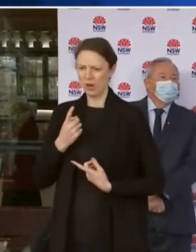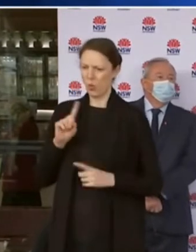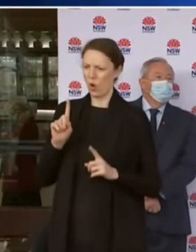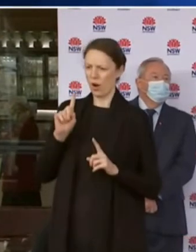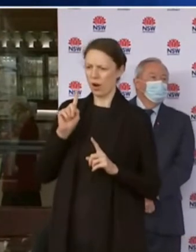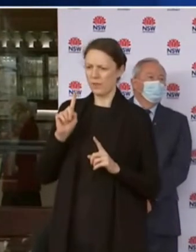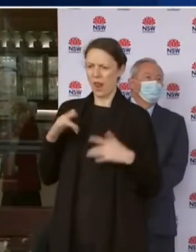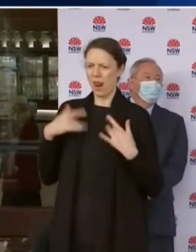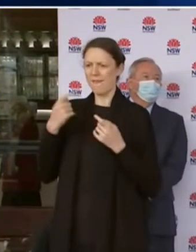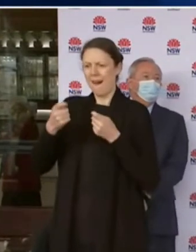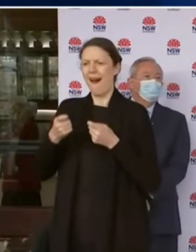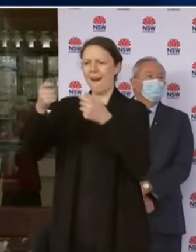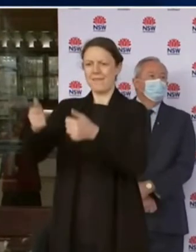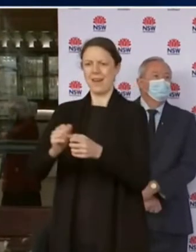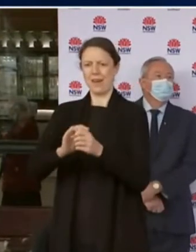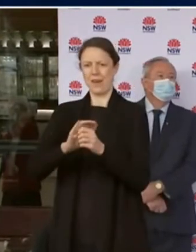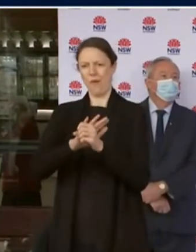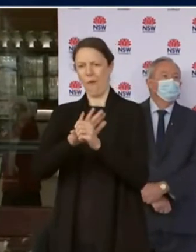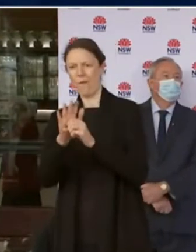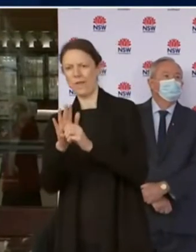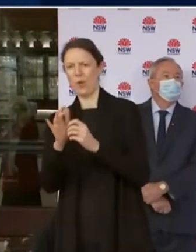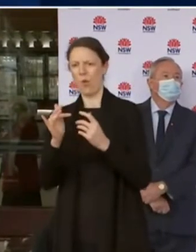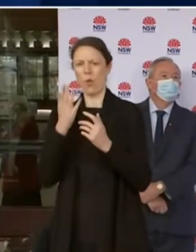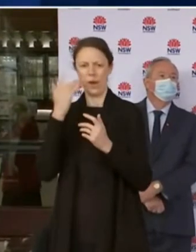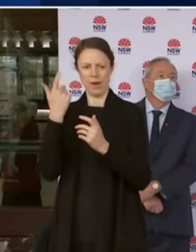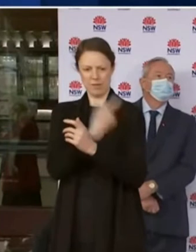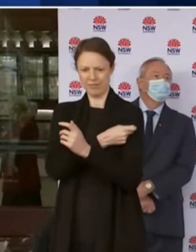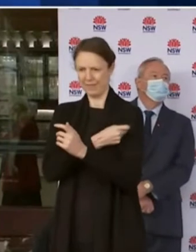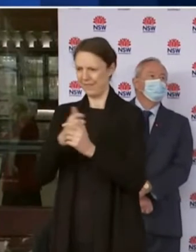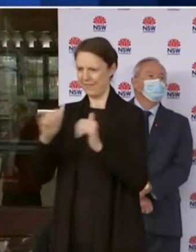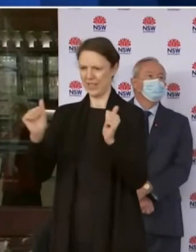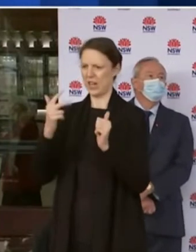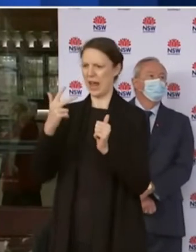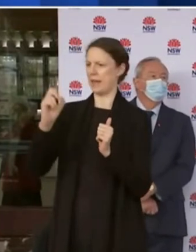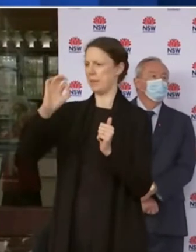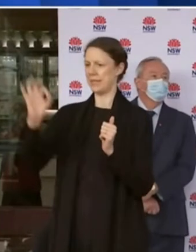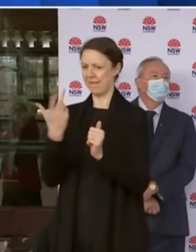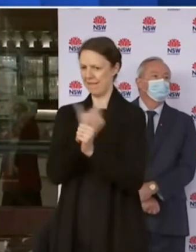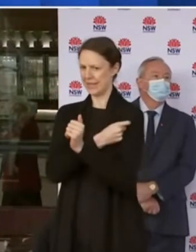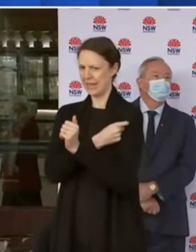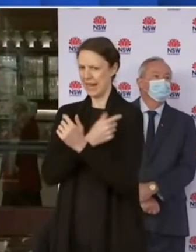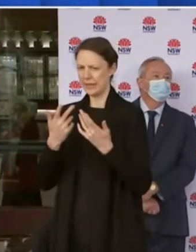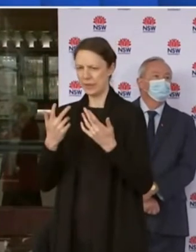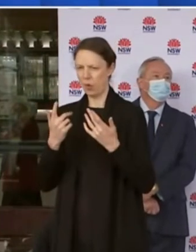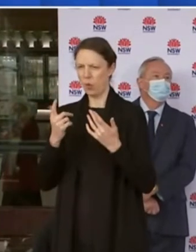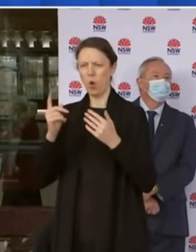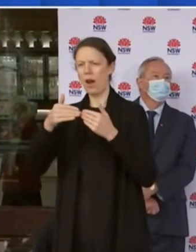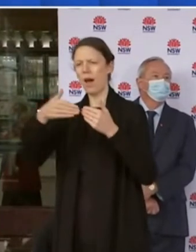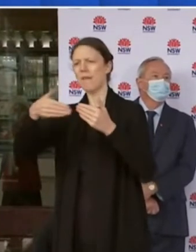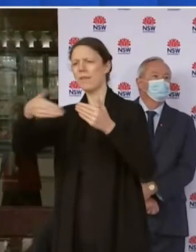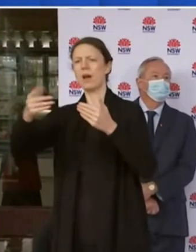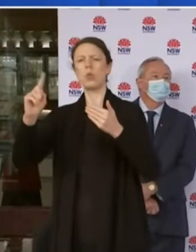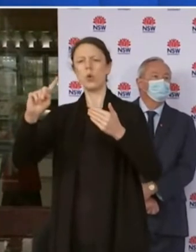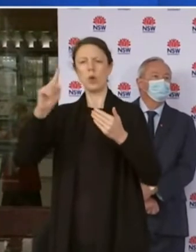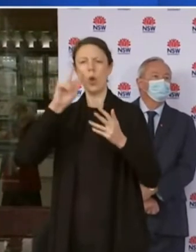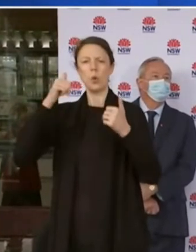idea of what life will look like when we do reach that magic number of 80% of the adult population vaccinated. What would you like that to look